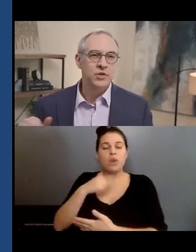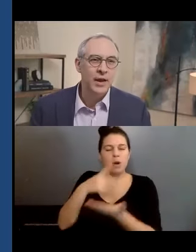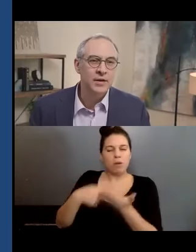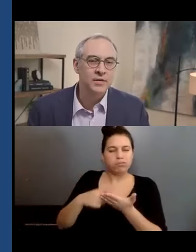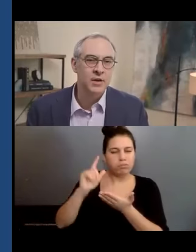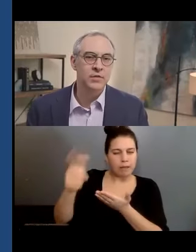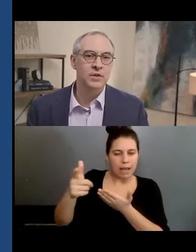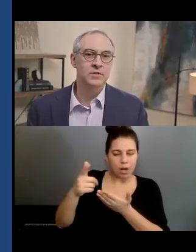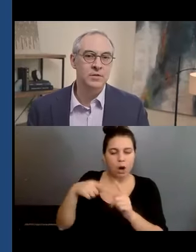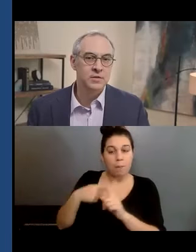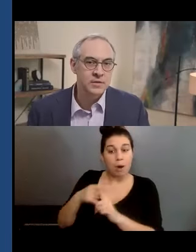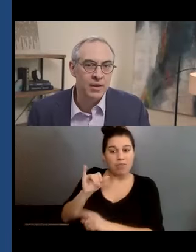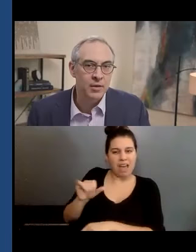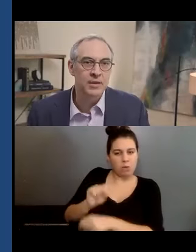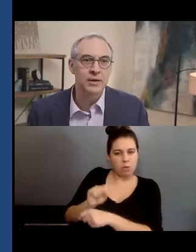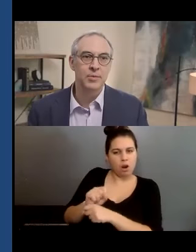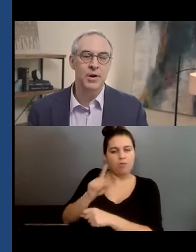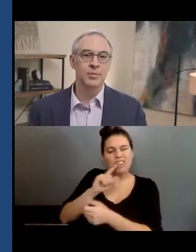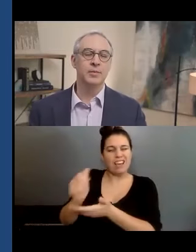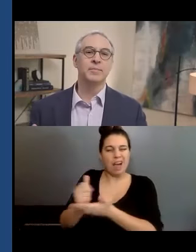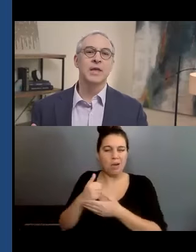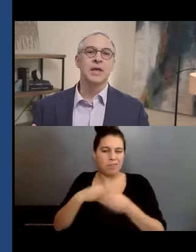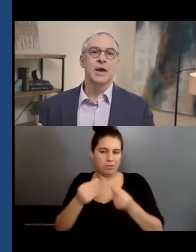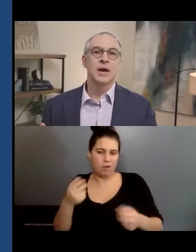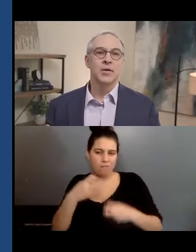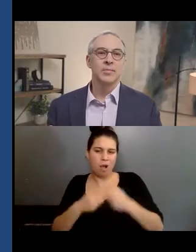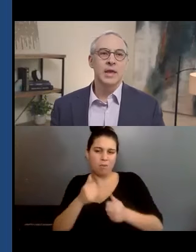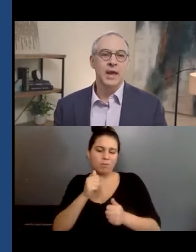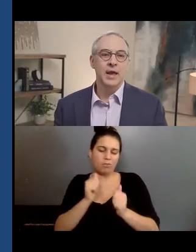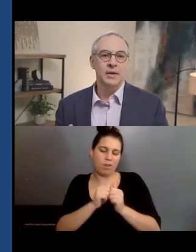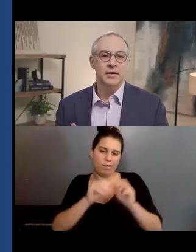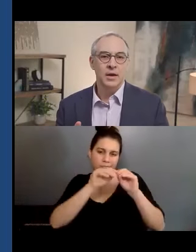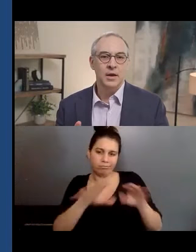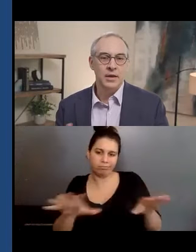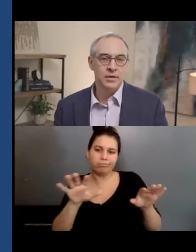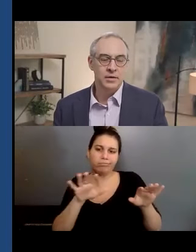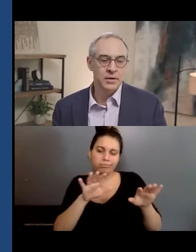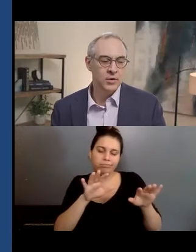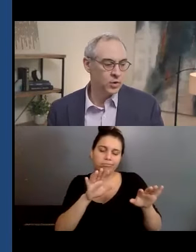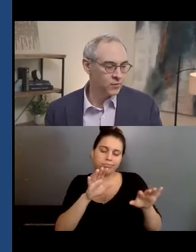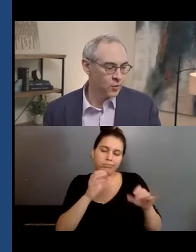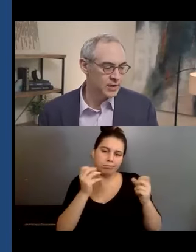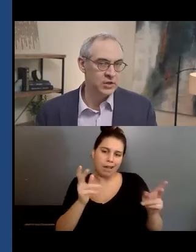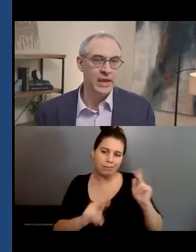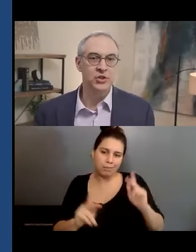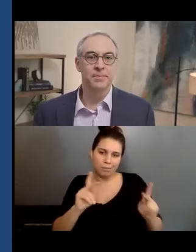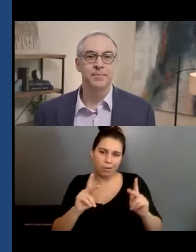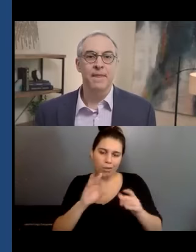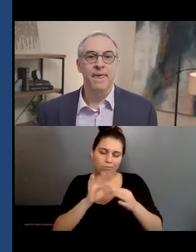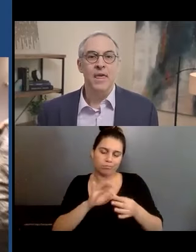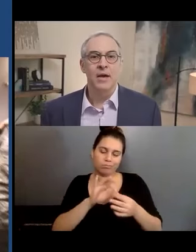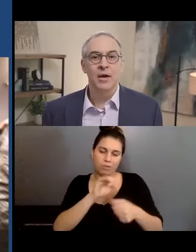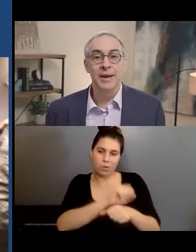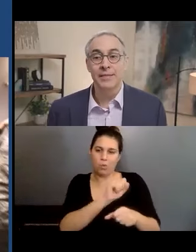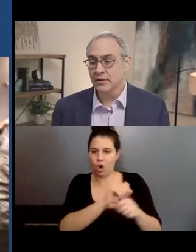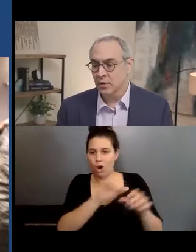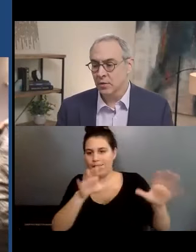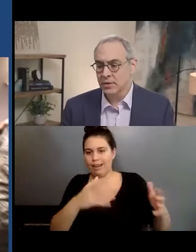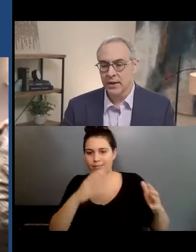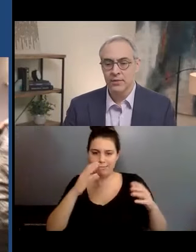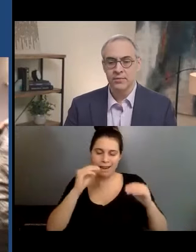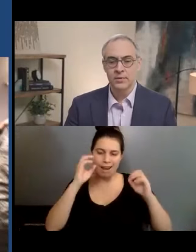in trying to solve this scalability problem in workforce education. And